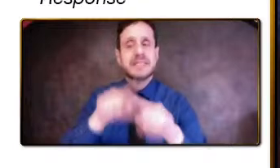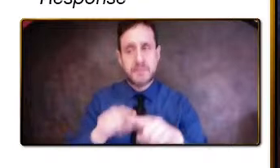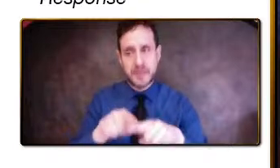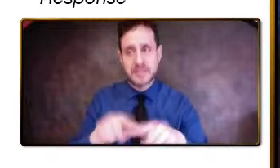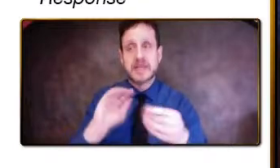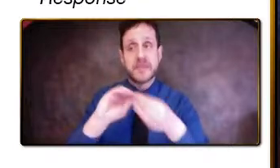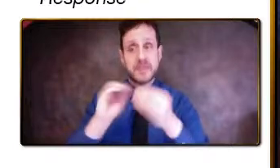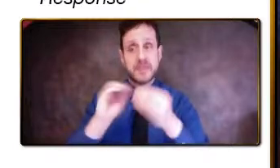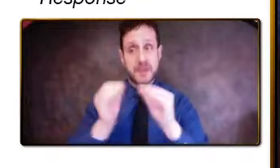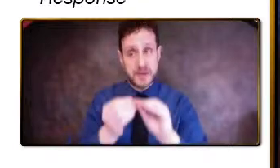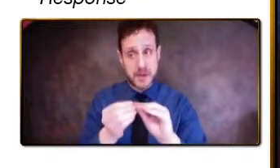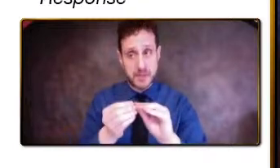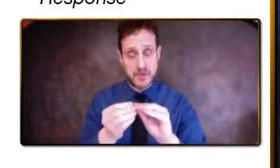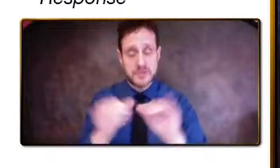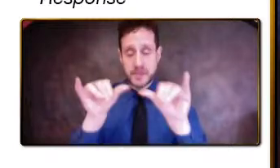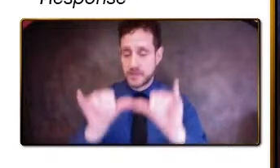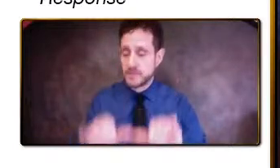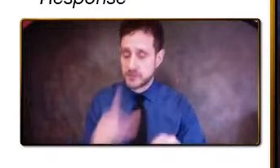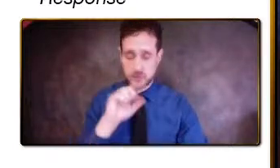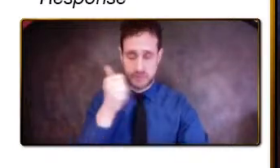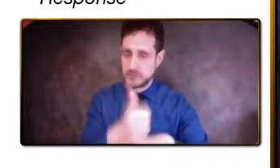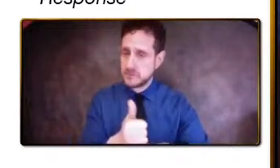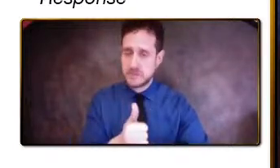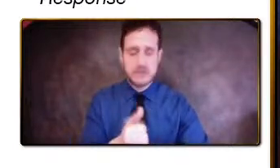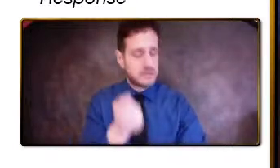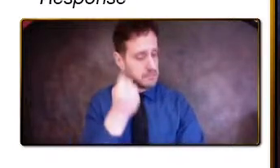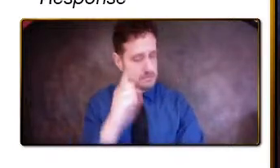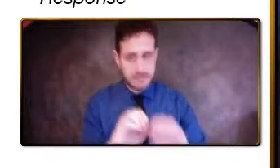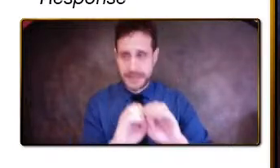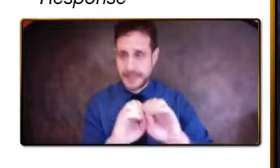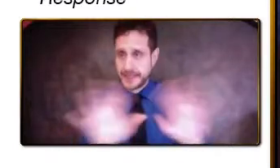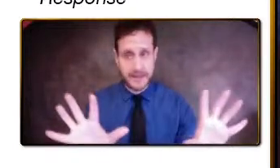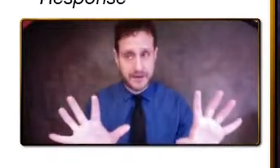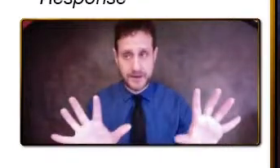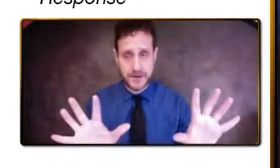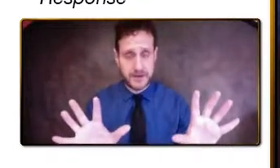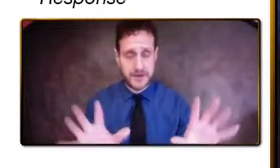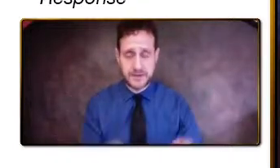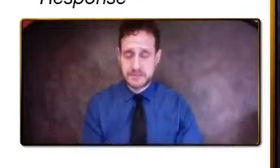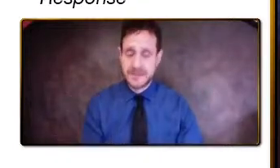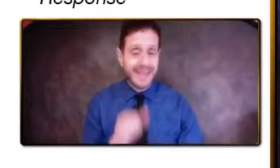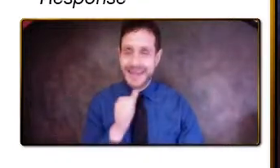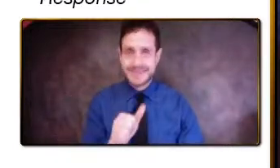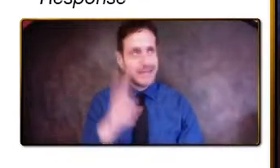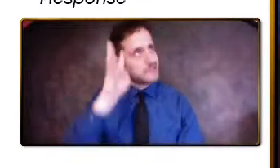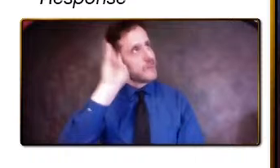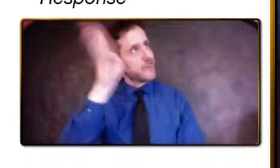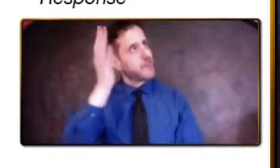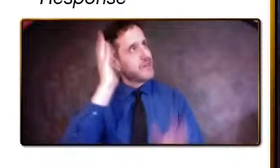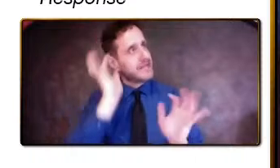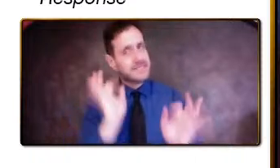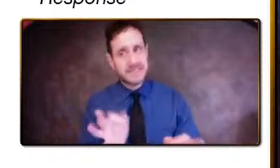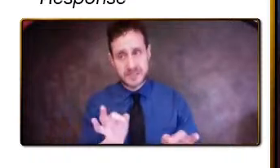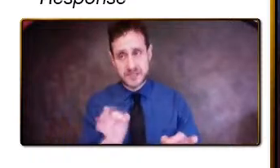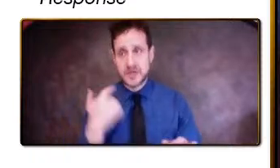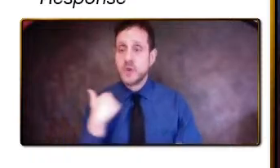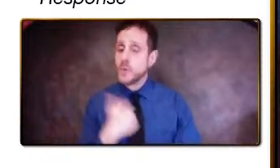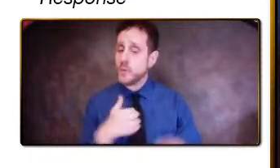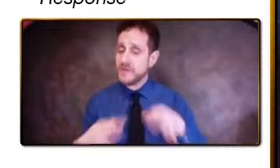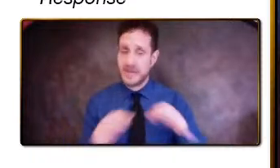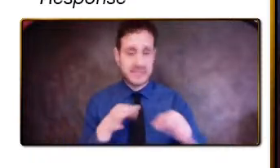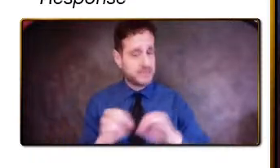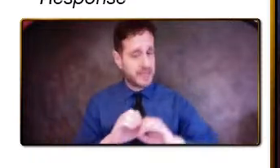that we've laid out. I just want to be clear with everybody. This isn't random decision making. We've been very clear and I